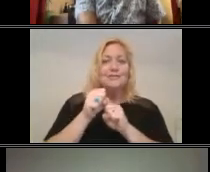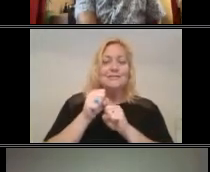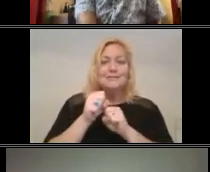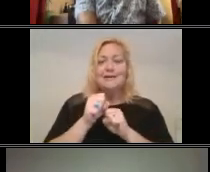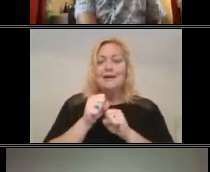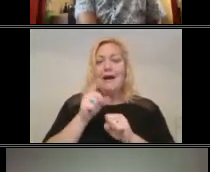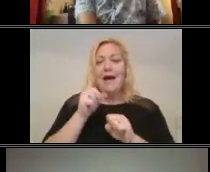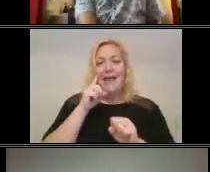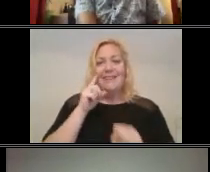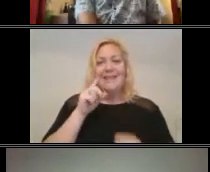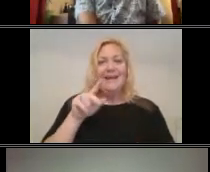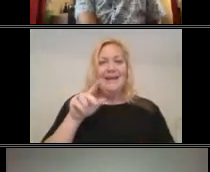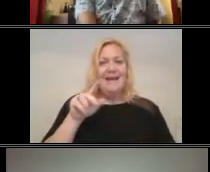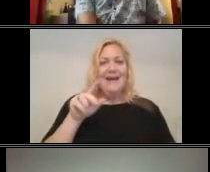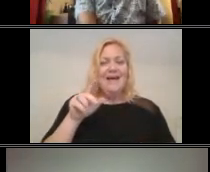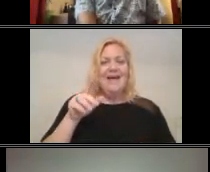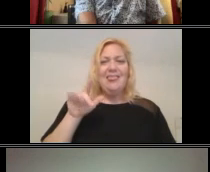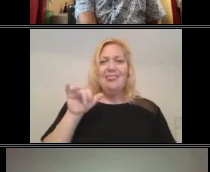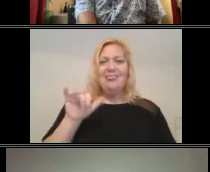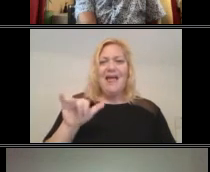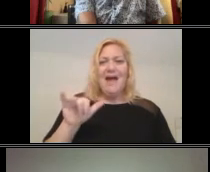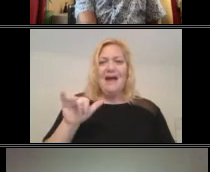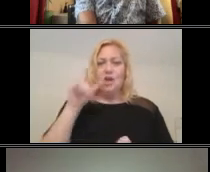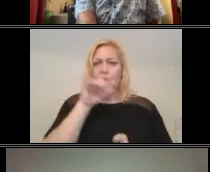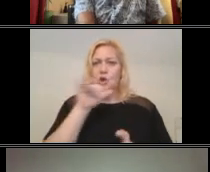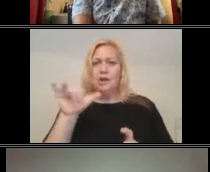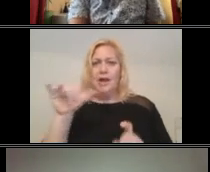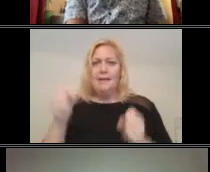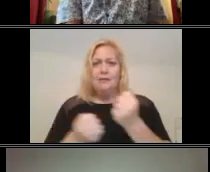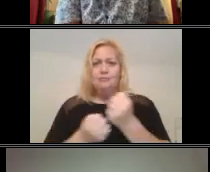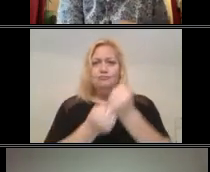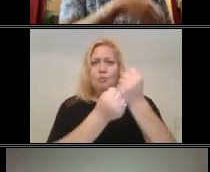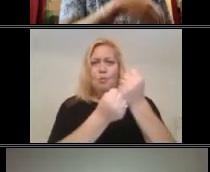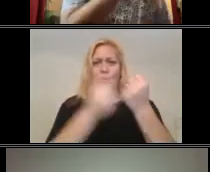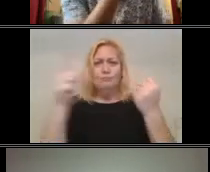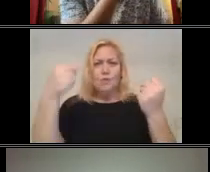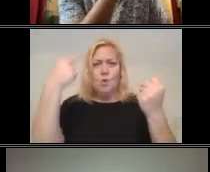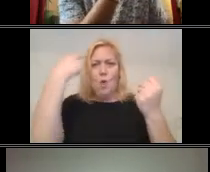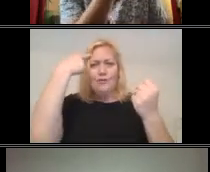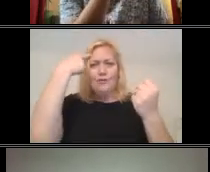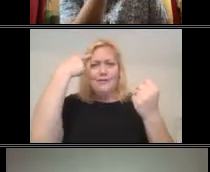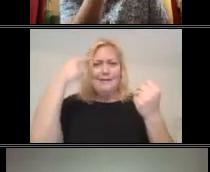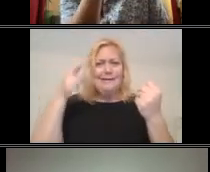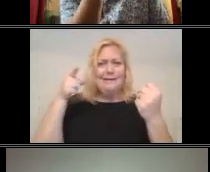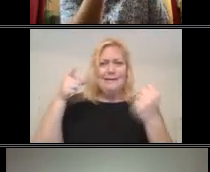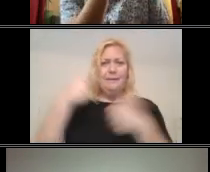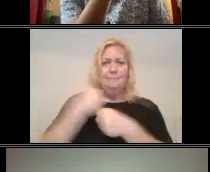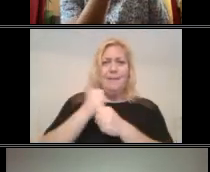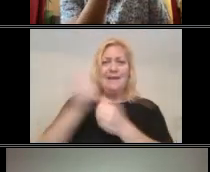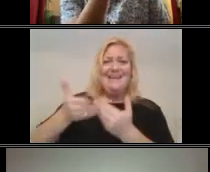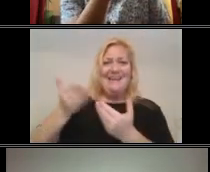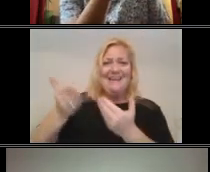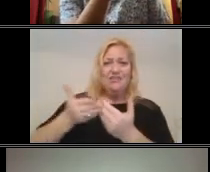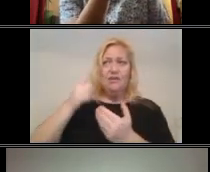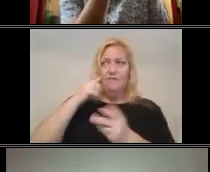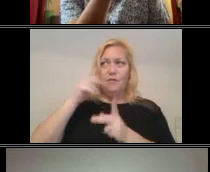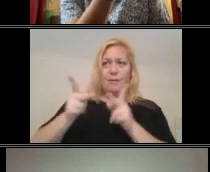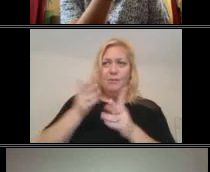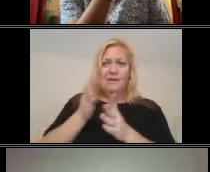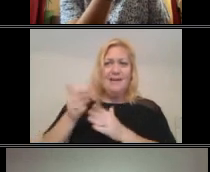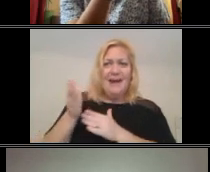still uphold bureaucracy in some way and like make it easier for people to navigate